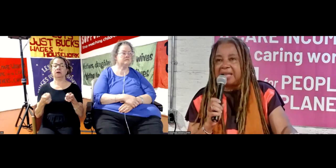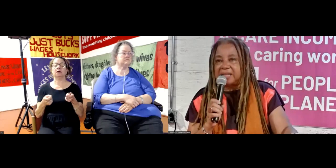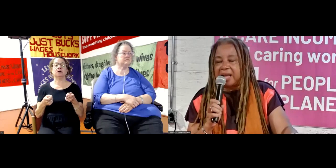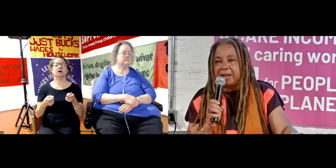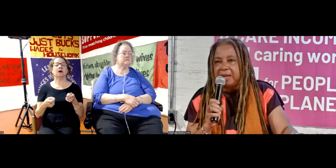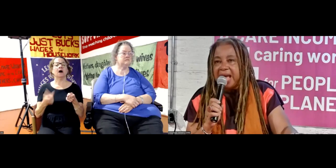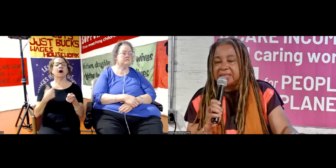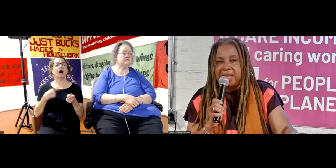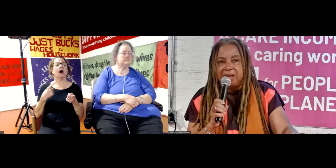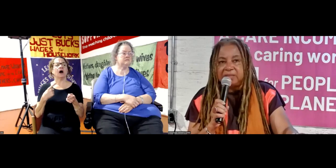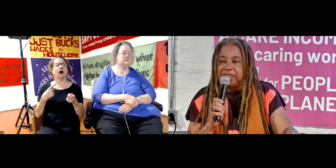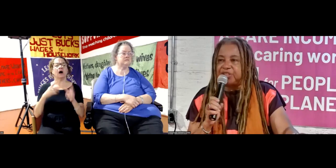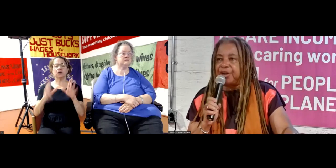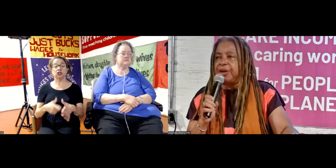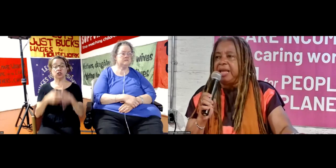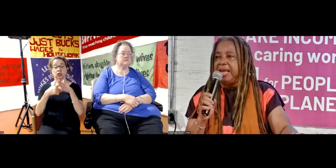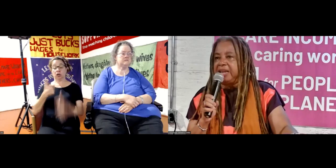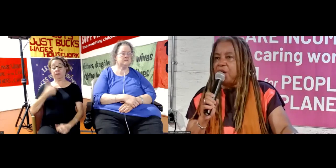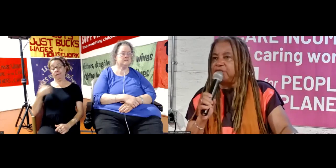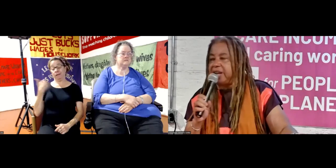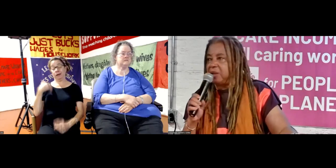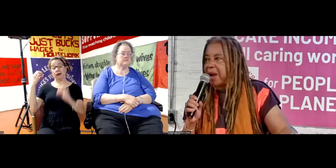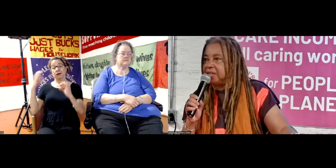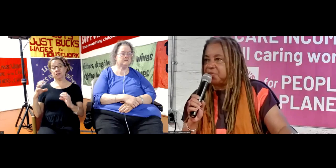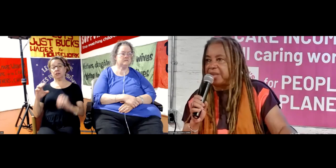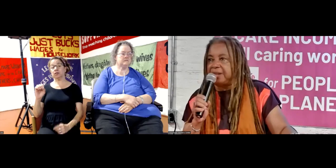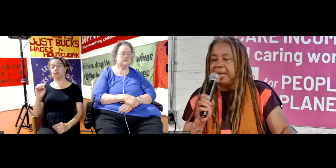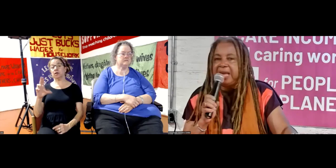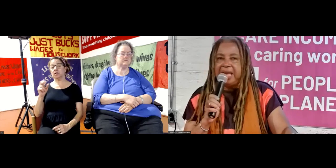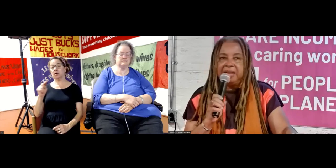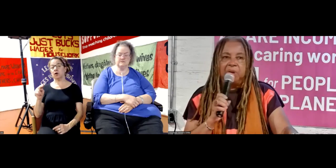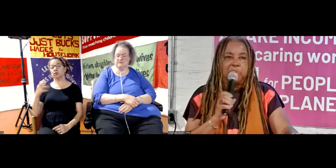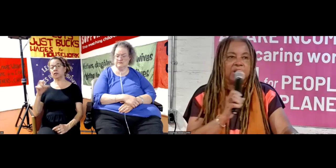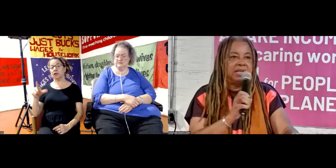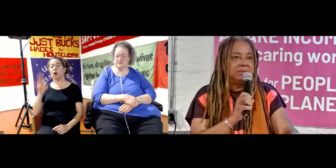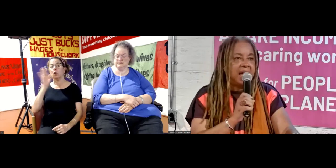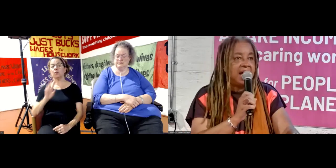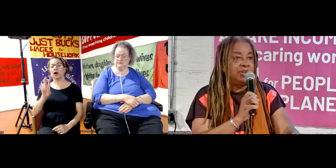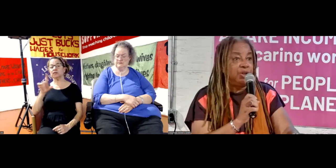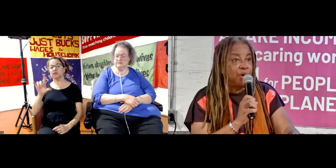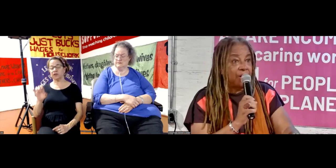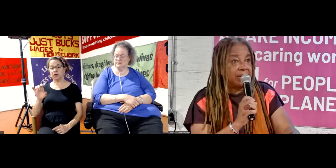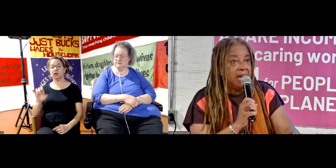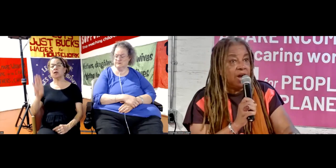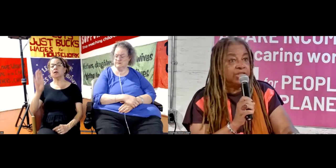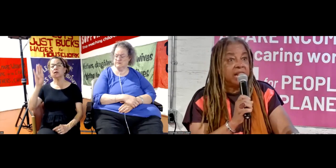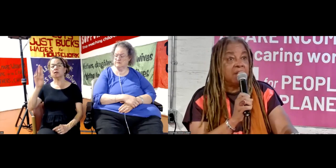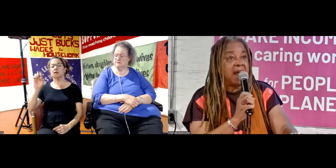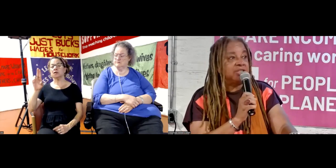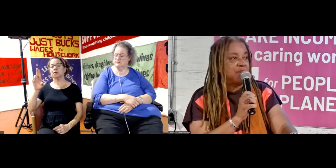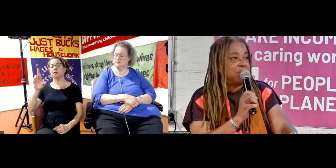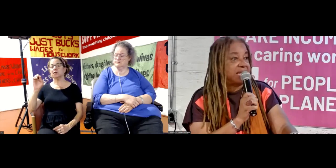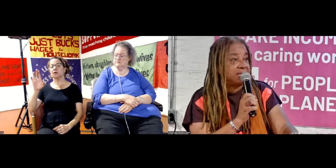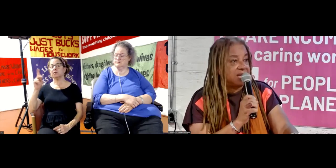out as a young teacher in Ocean Hill, Brownsville, in Brooklyn, New York. Ocean